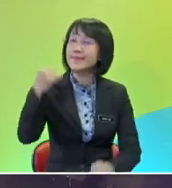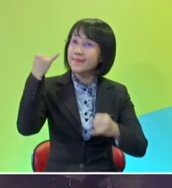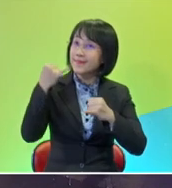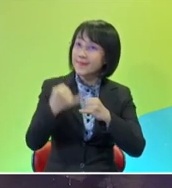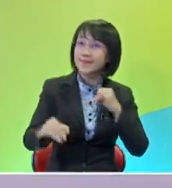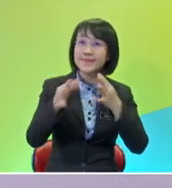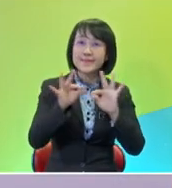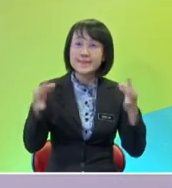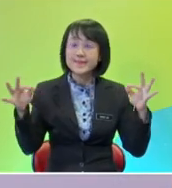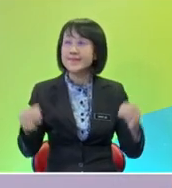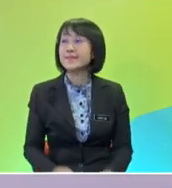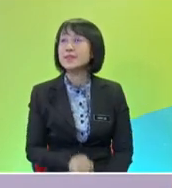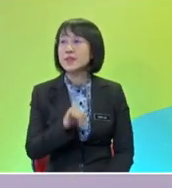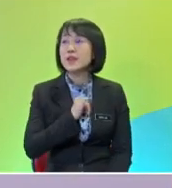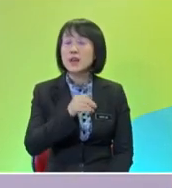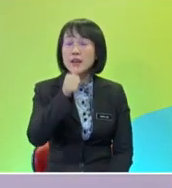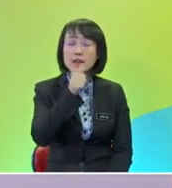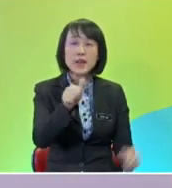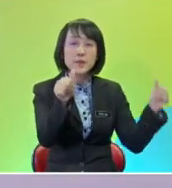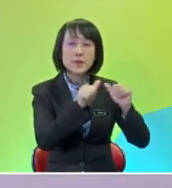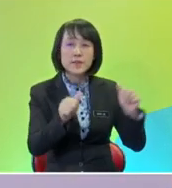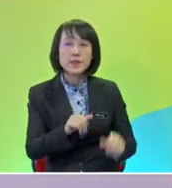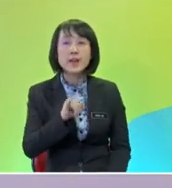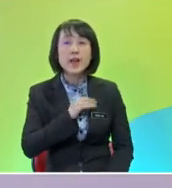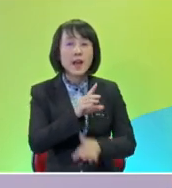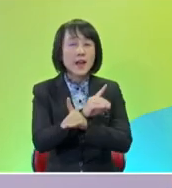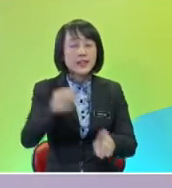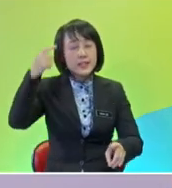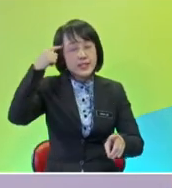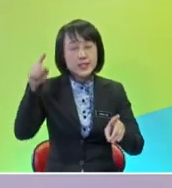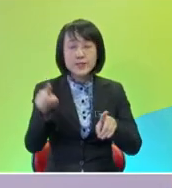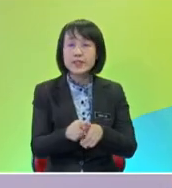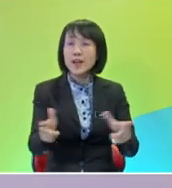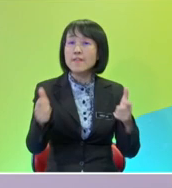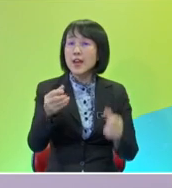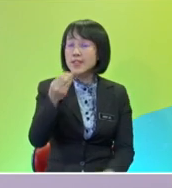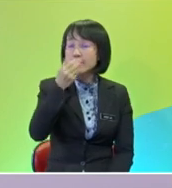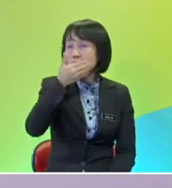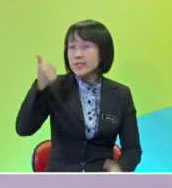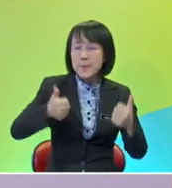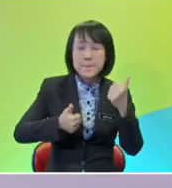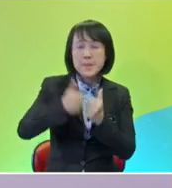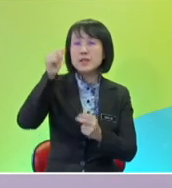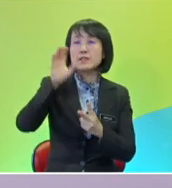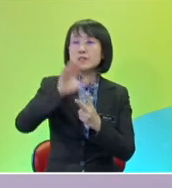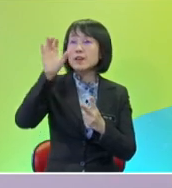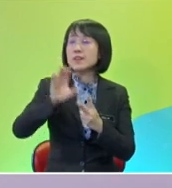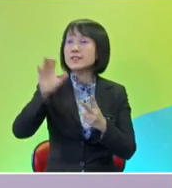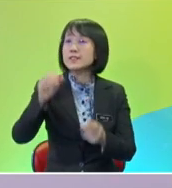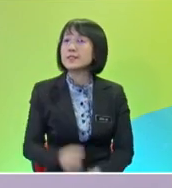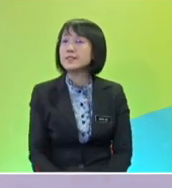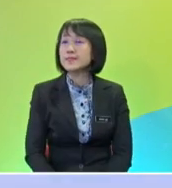statement. I'm afraid I disagree that fast food is the best choice. Who said that? Perhaps can we have